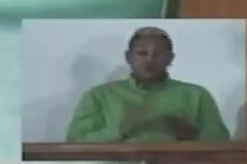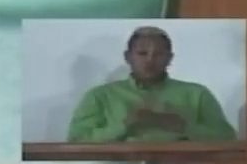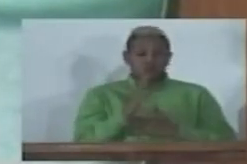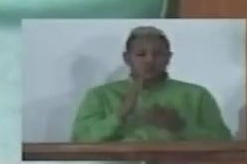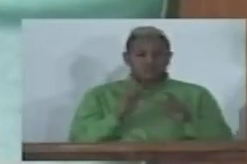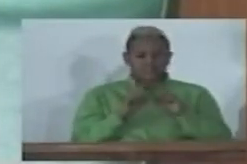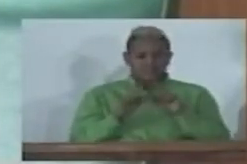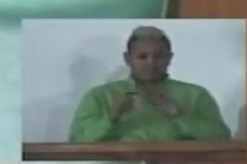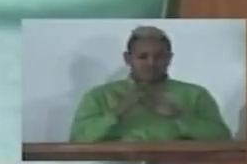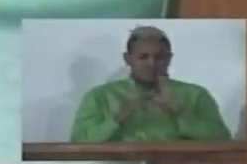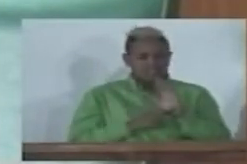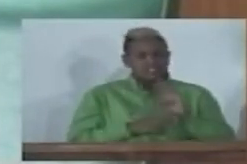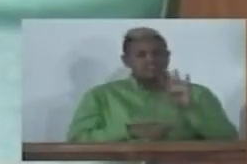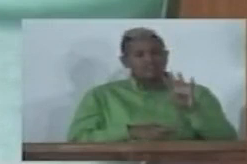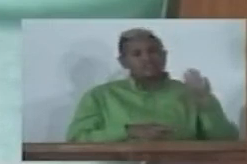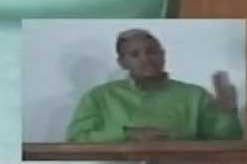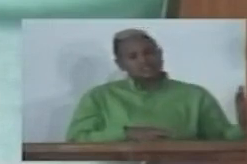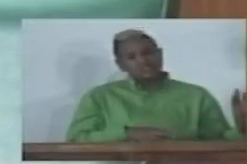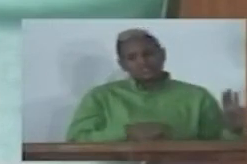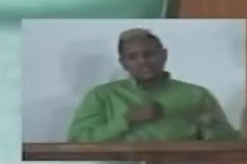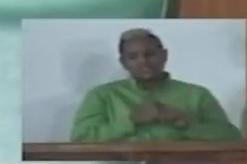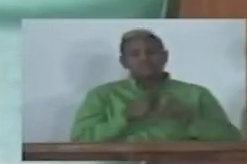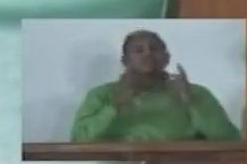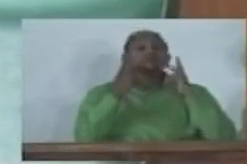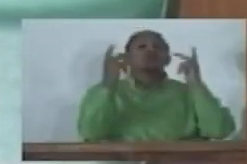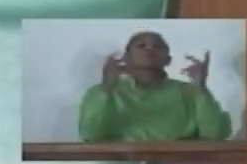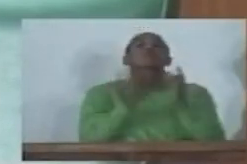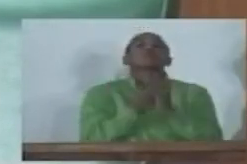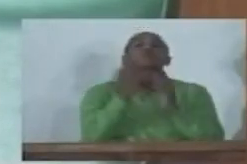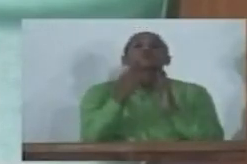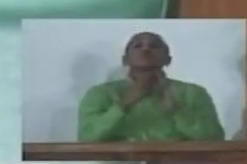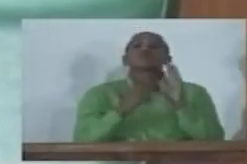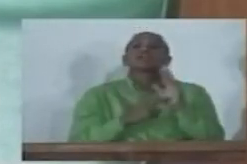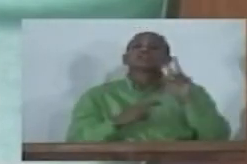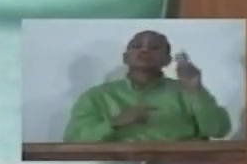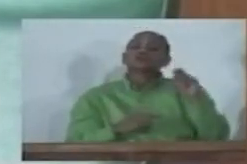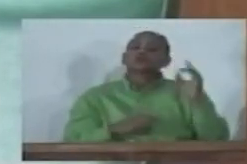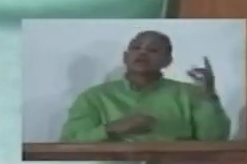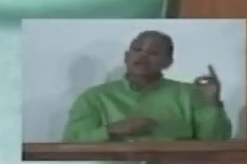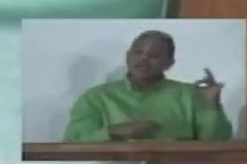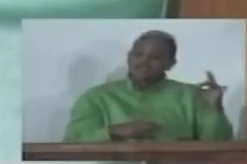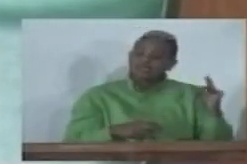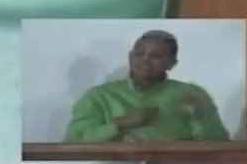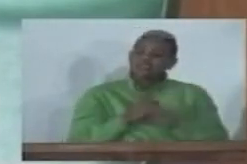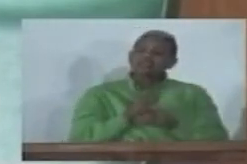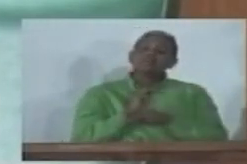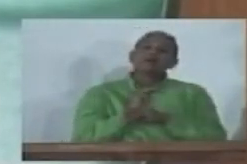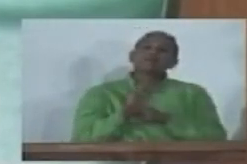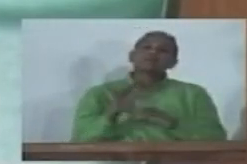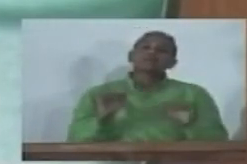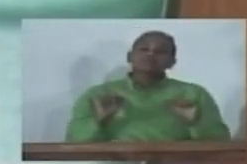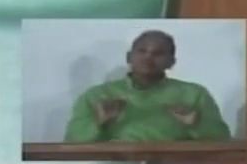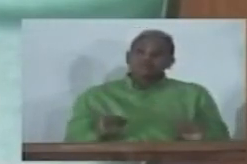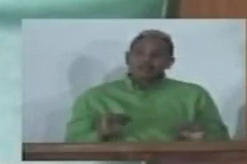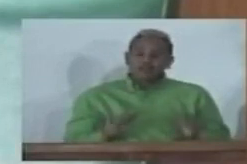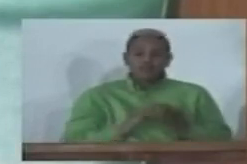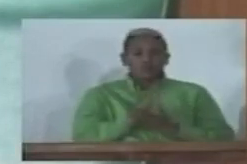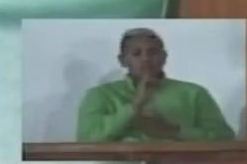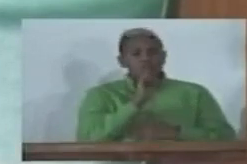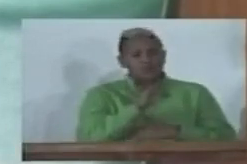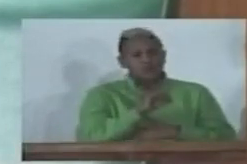Regulation 46 of the Public Procurement Regulations 2018, the Minister may, by